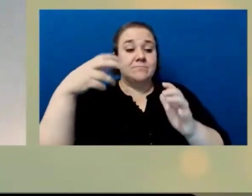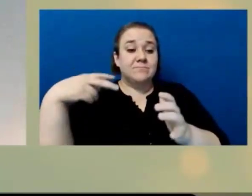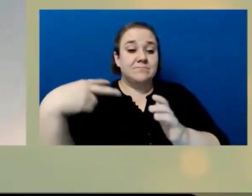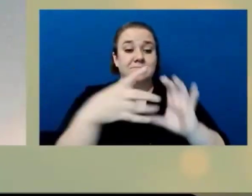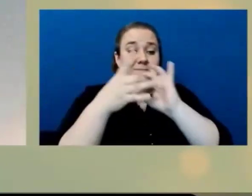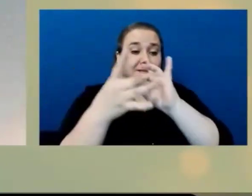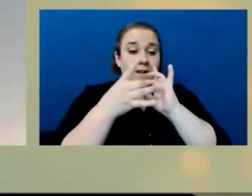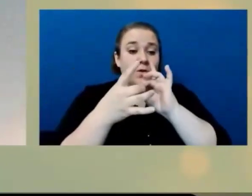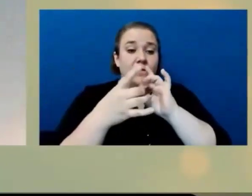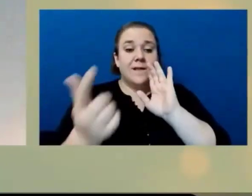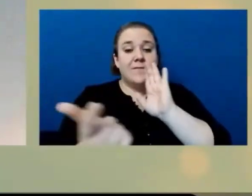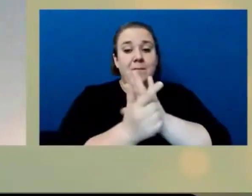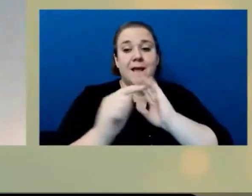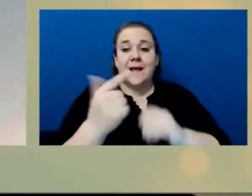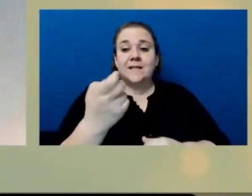education.